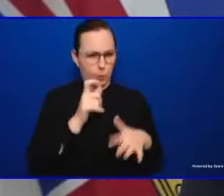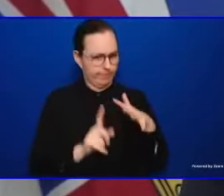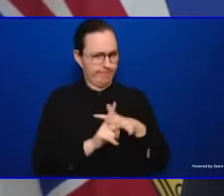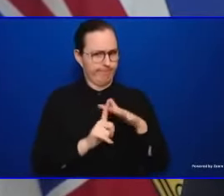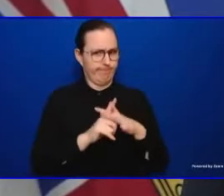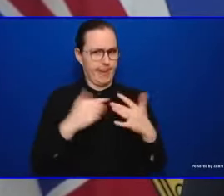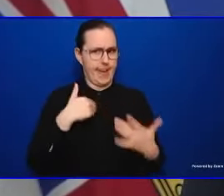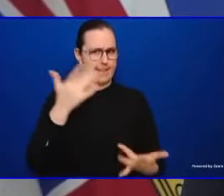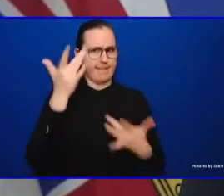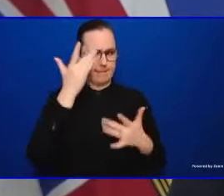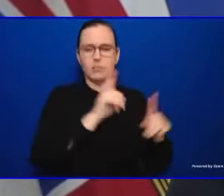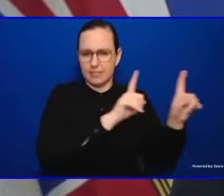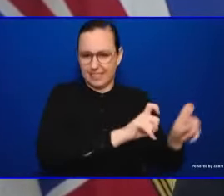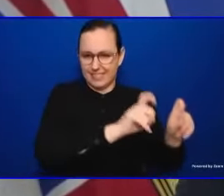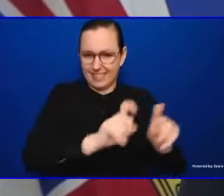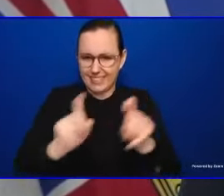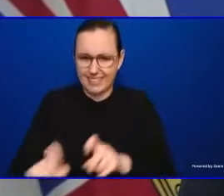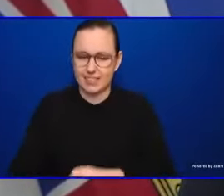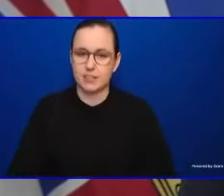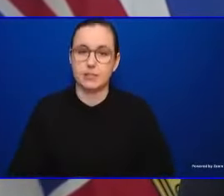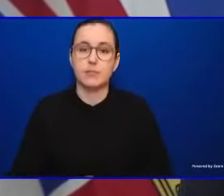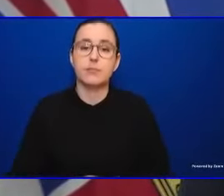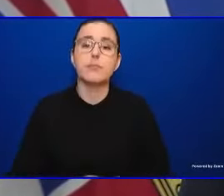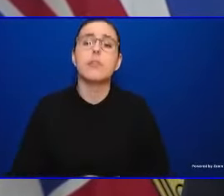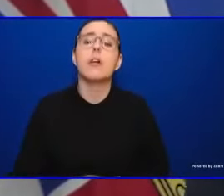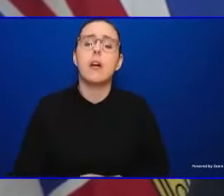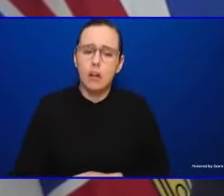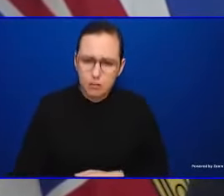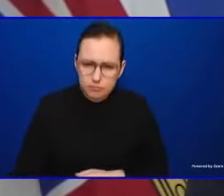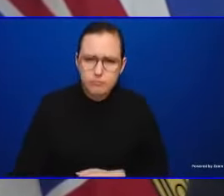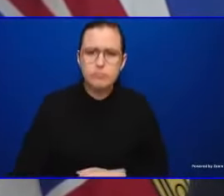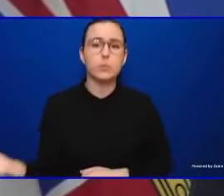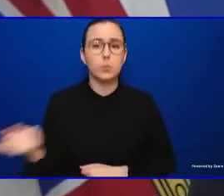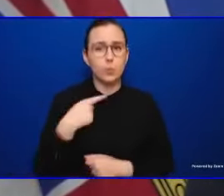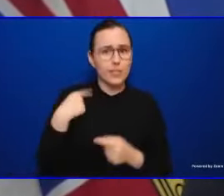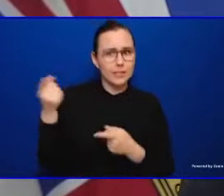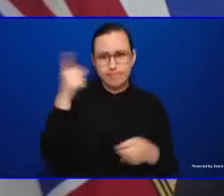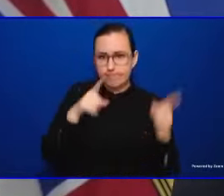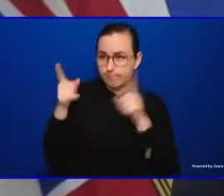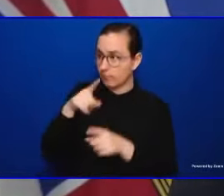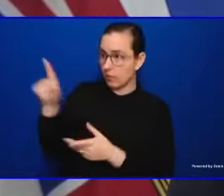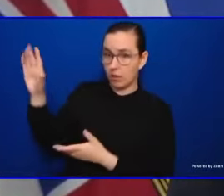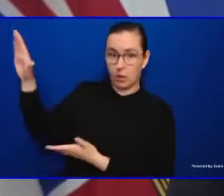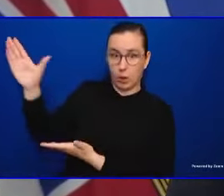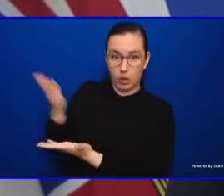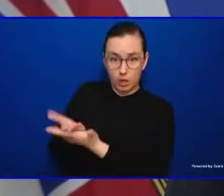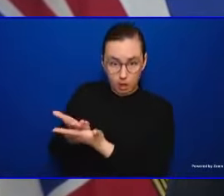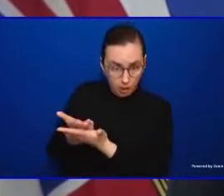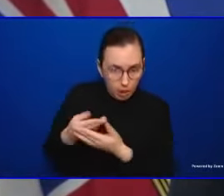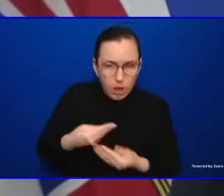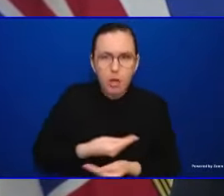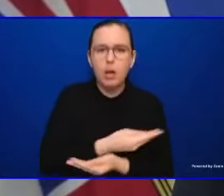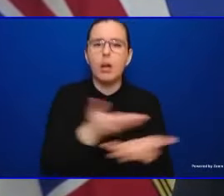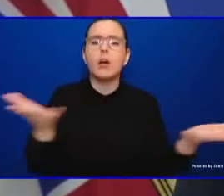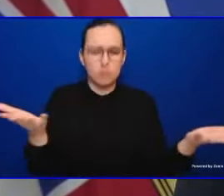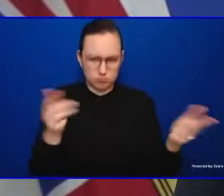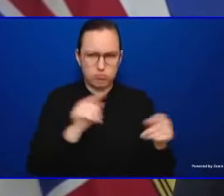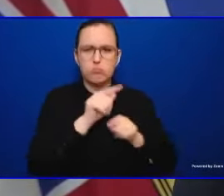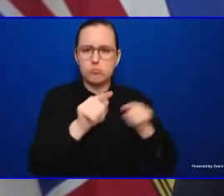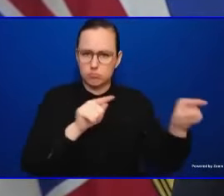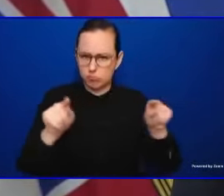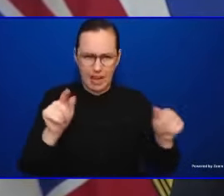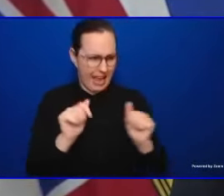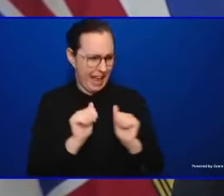over the next weeks to determine the best approach to distribute these new tests arriving late next week and to establish clear protocols for